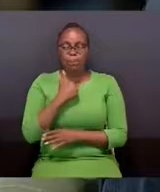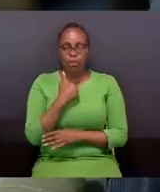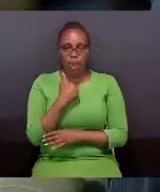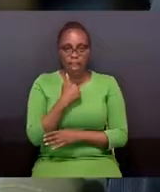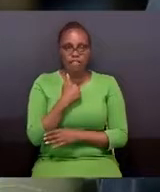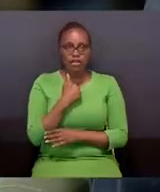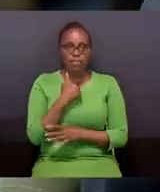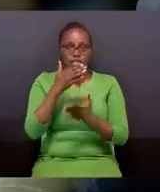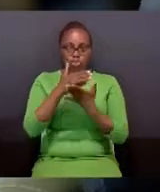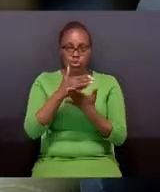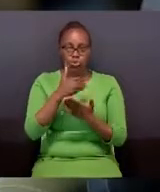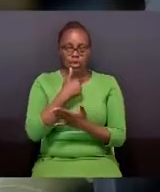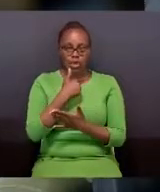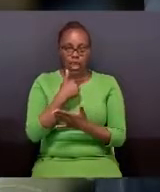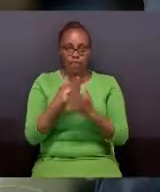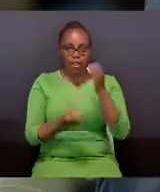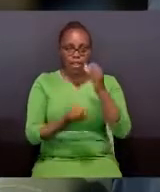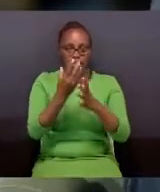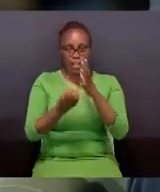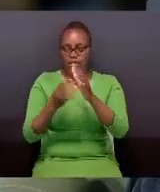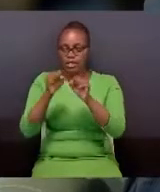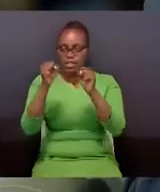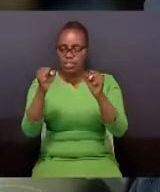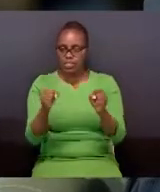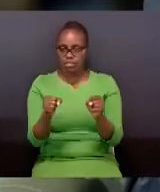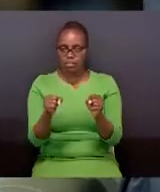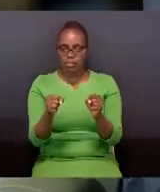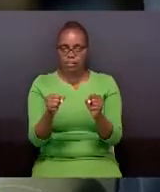In fact, we have created systems